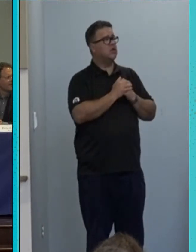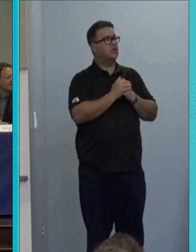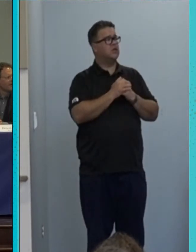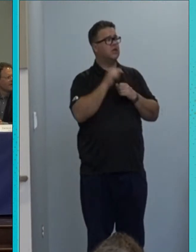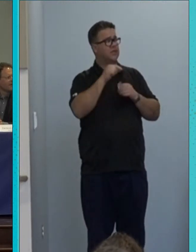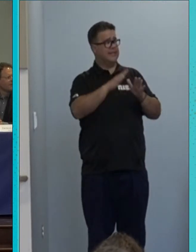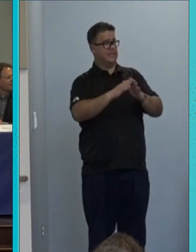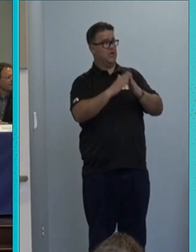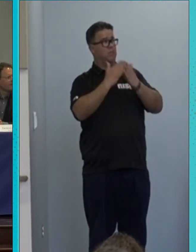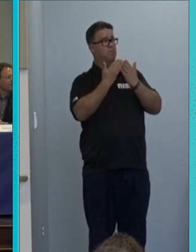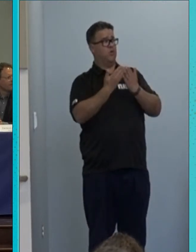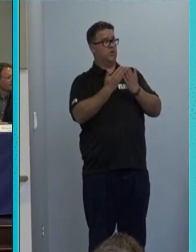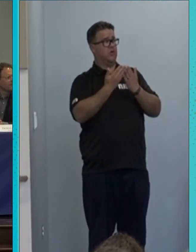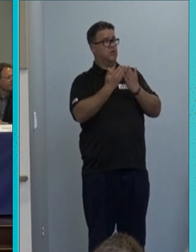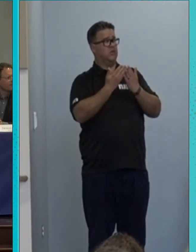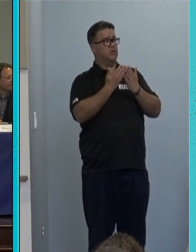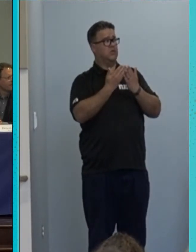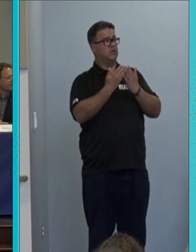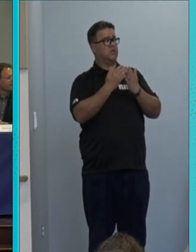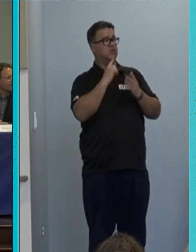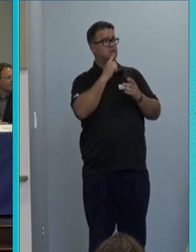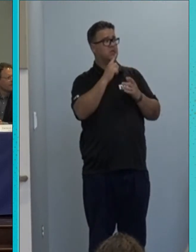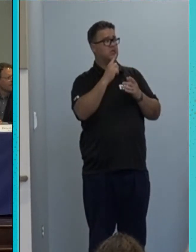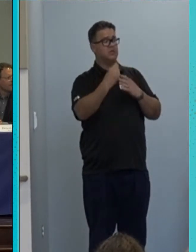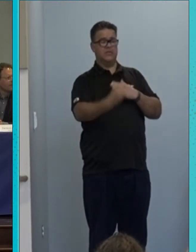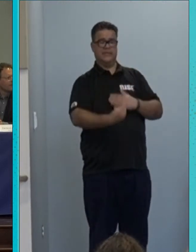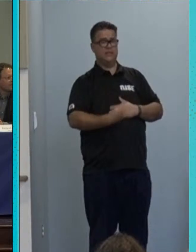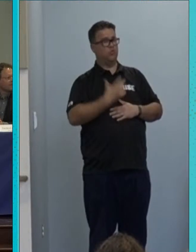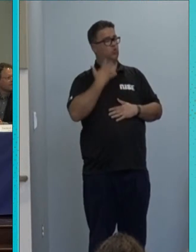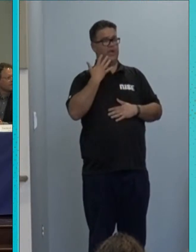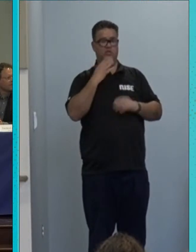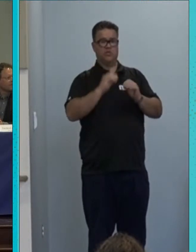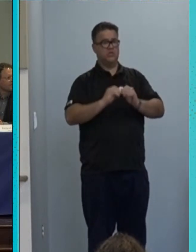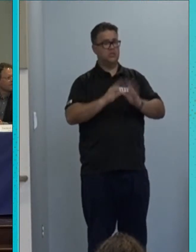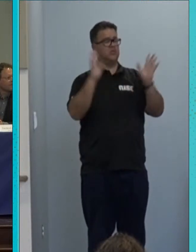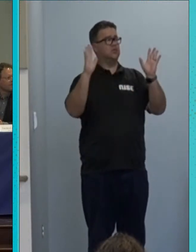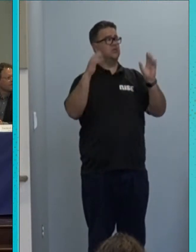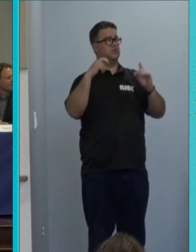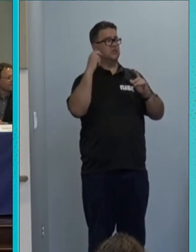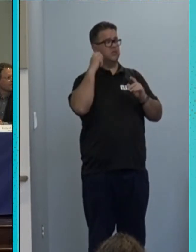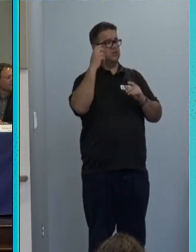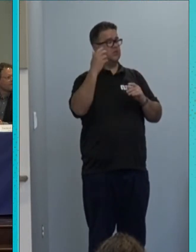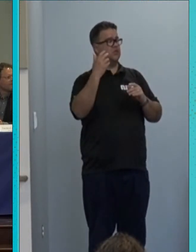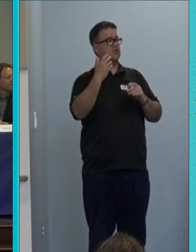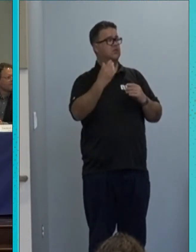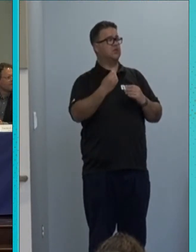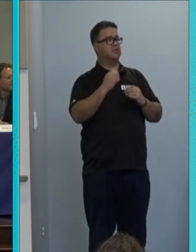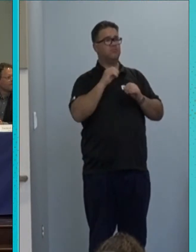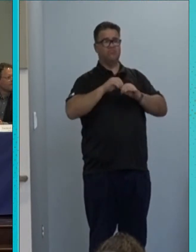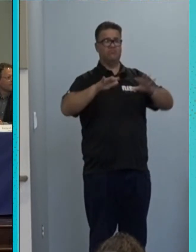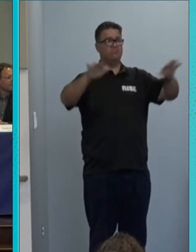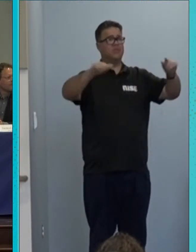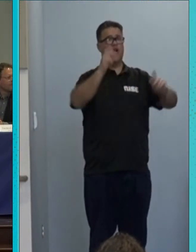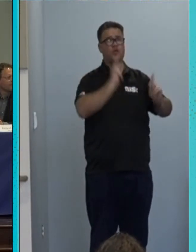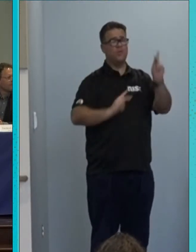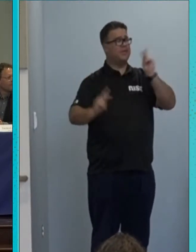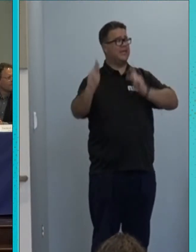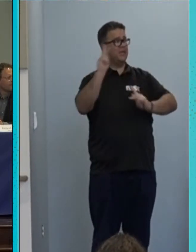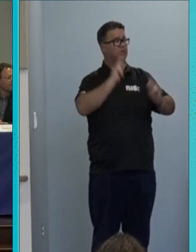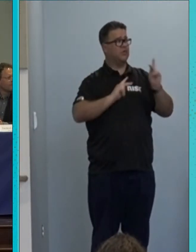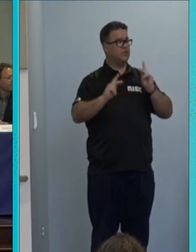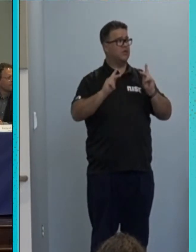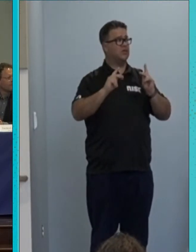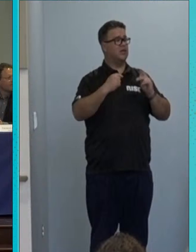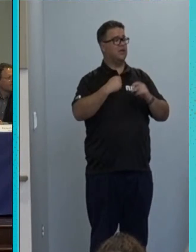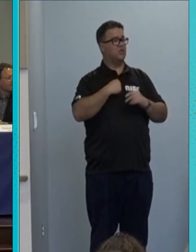This book, it's obvious the inspiration it has brought to so many people, and